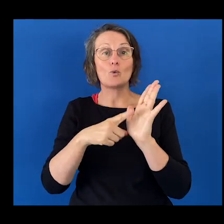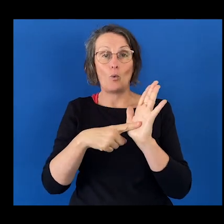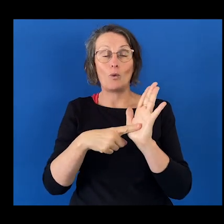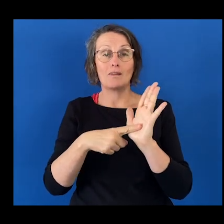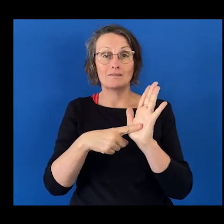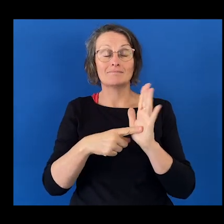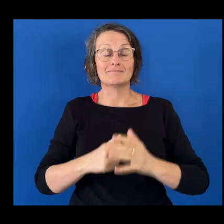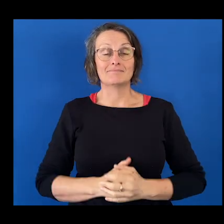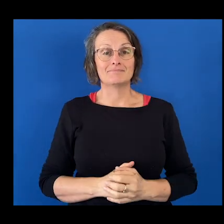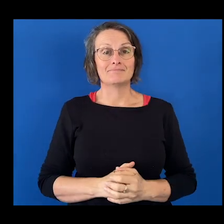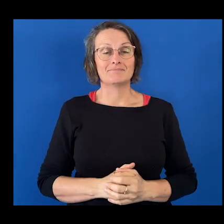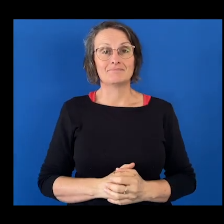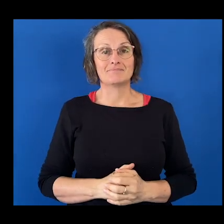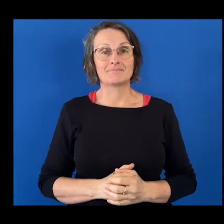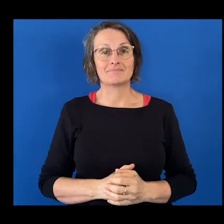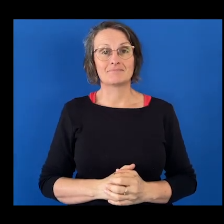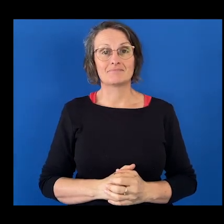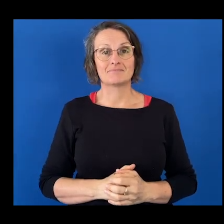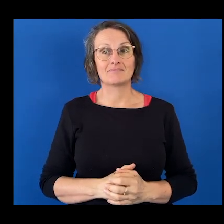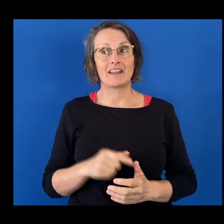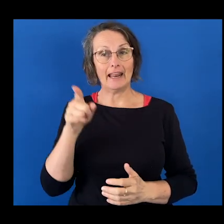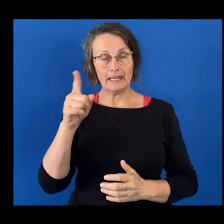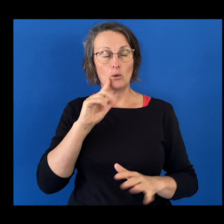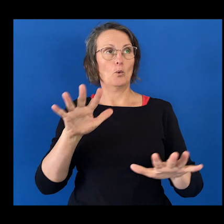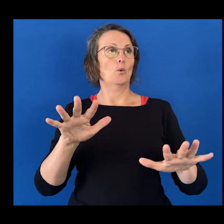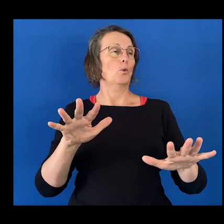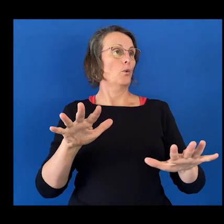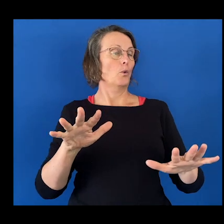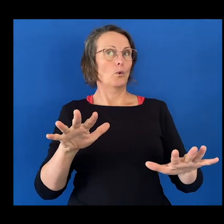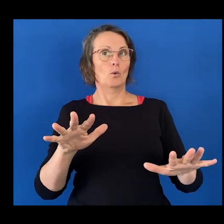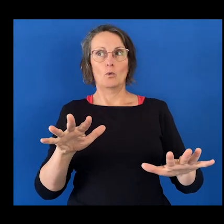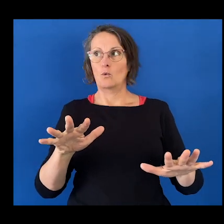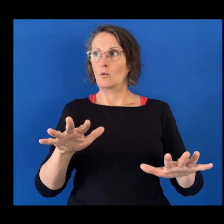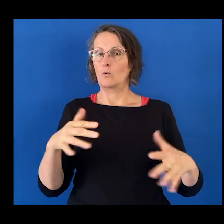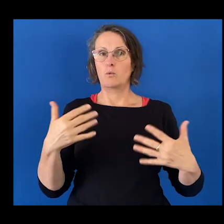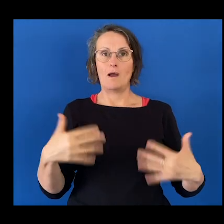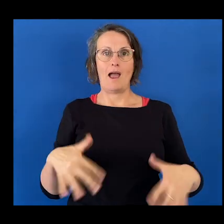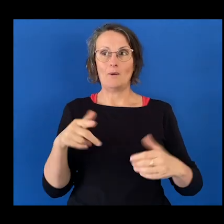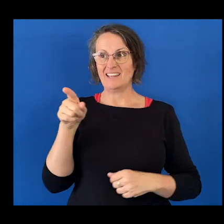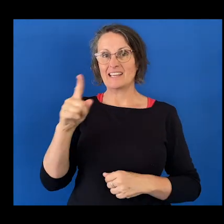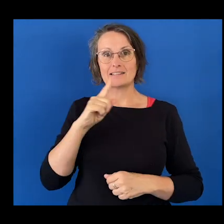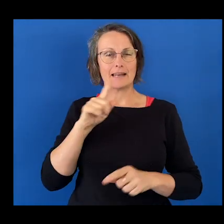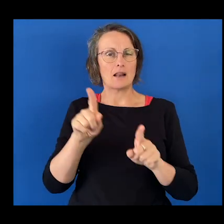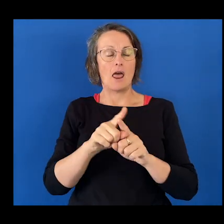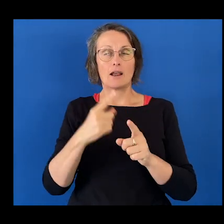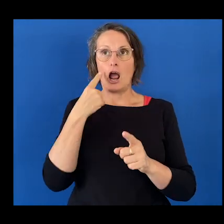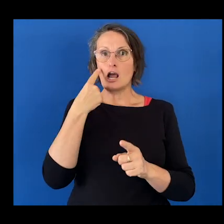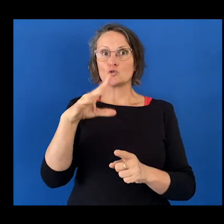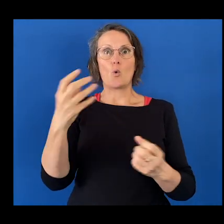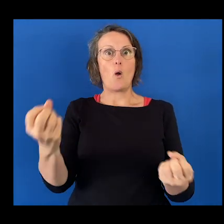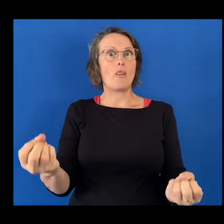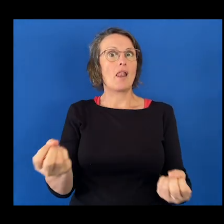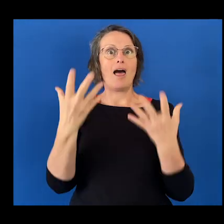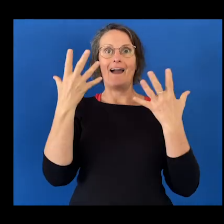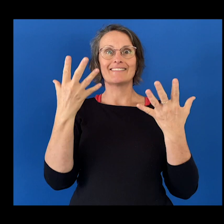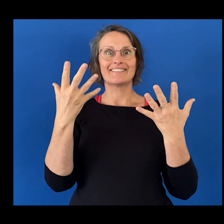Whakarawa, and that's where he had his epiphany. And he said, "I saw the light." Those